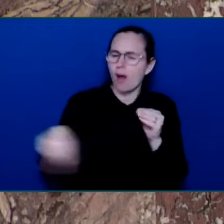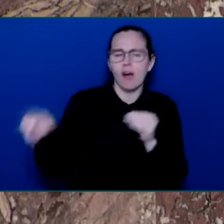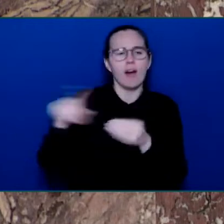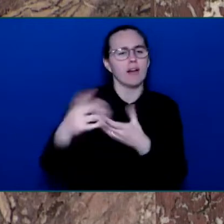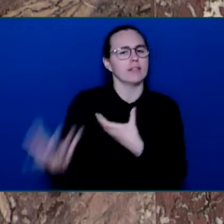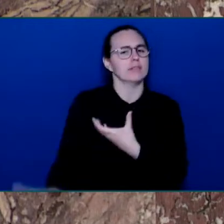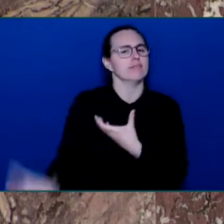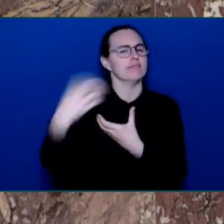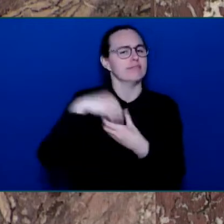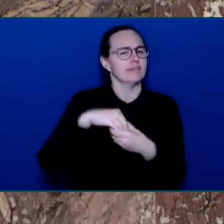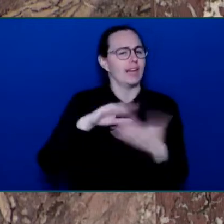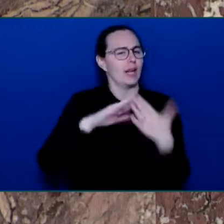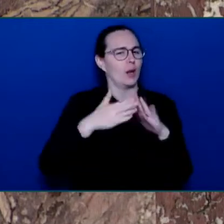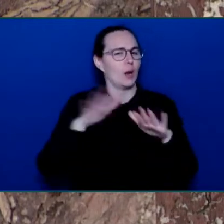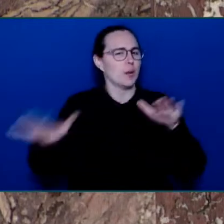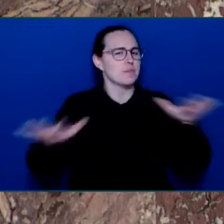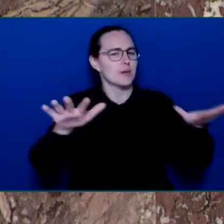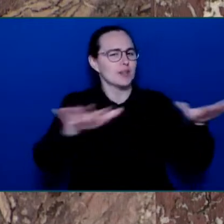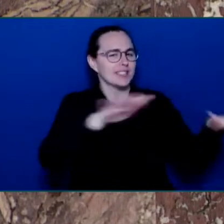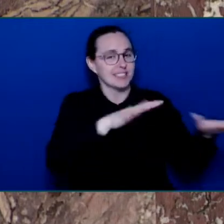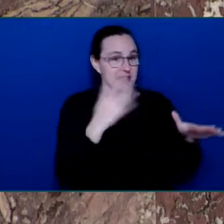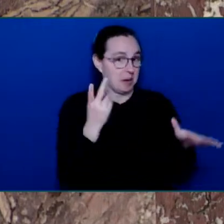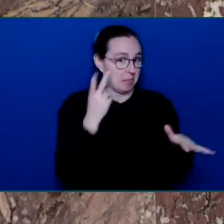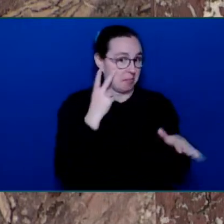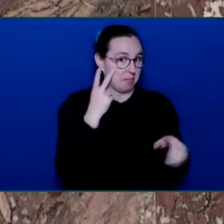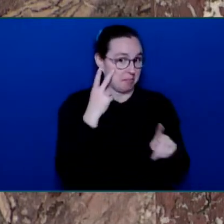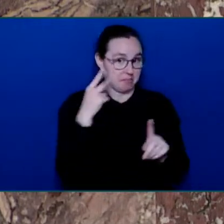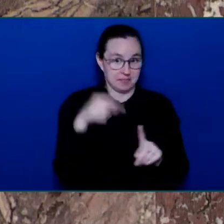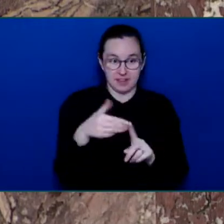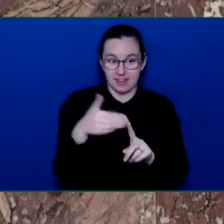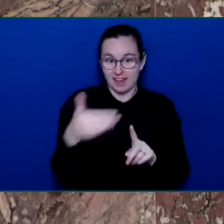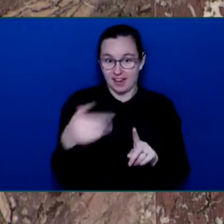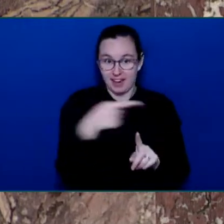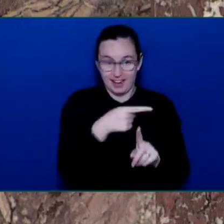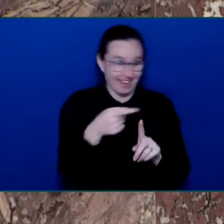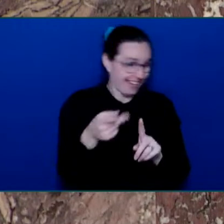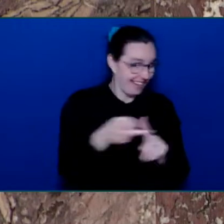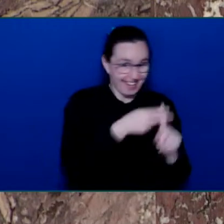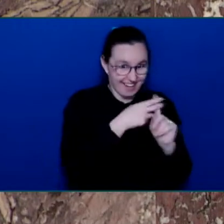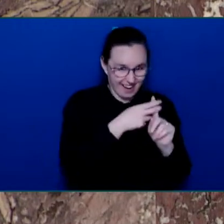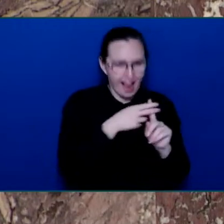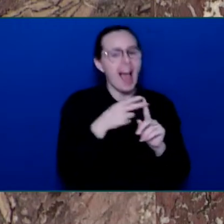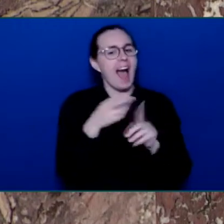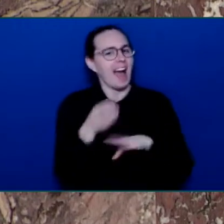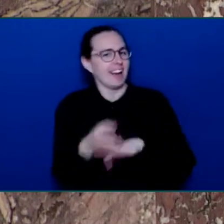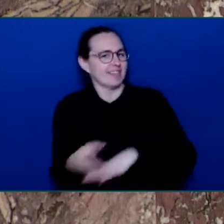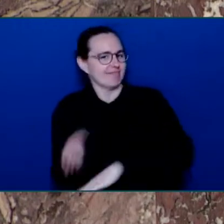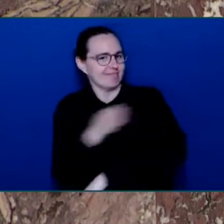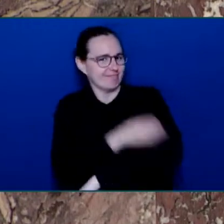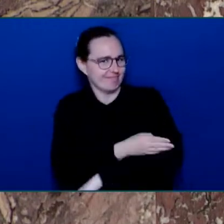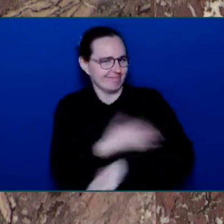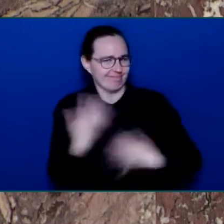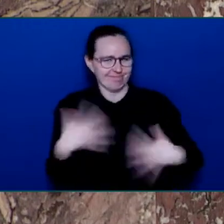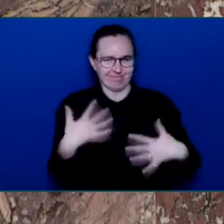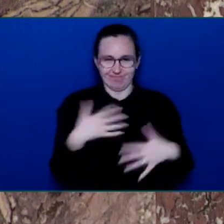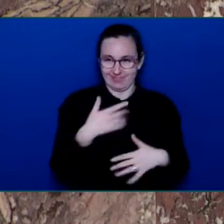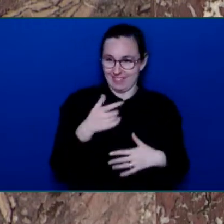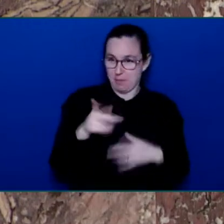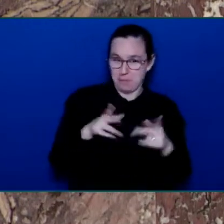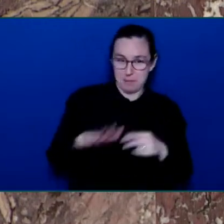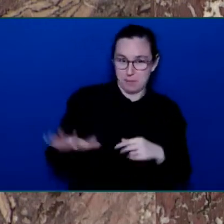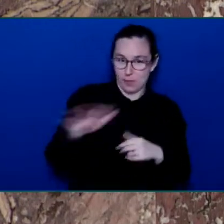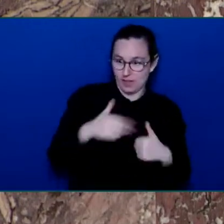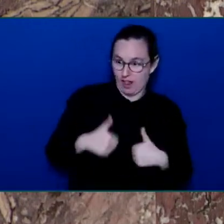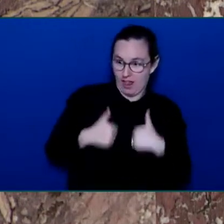positive impact Paper Planes Cafes will have on the lives of the people it serves and the broader community. Thank you,